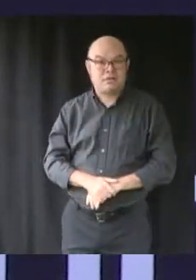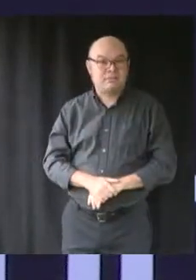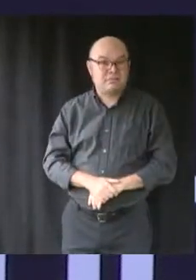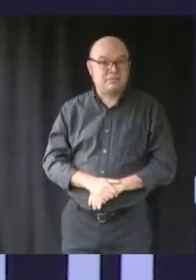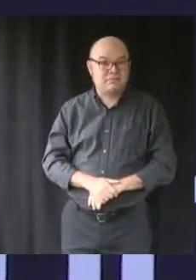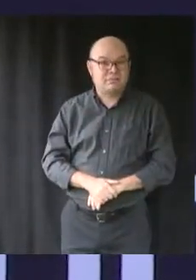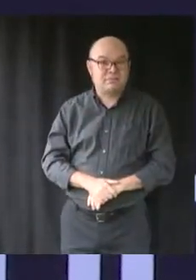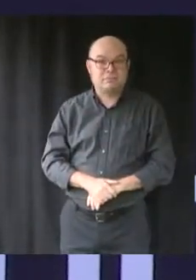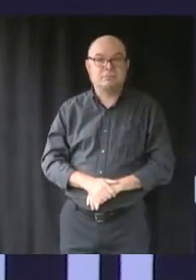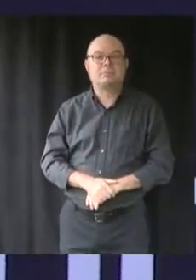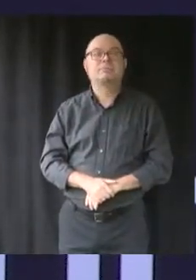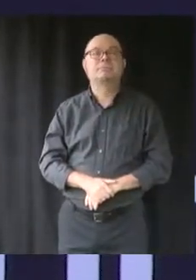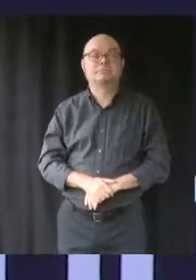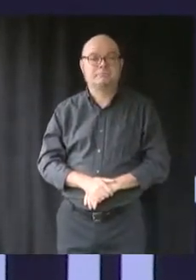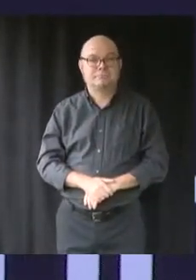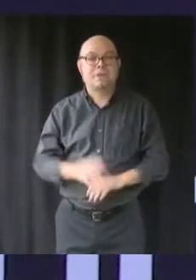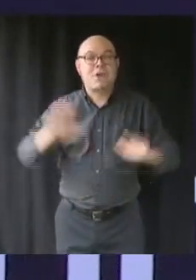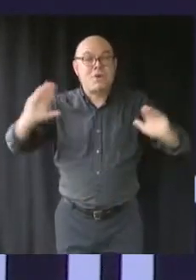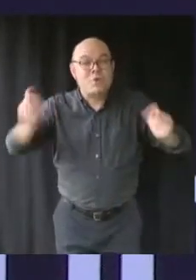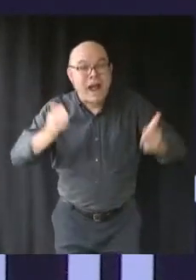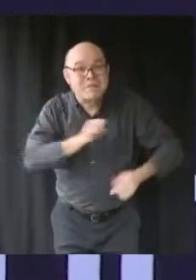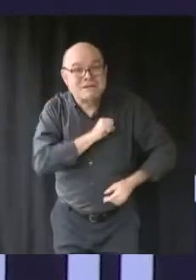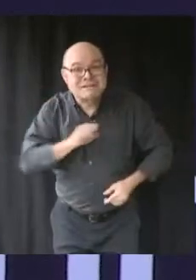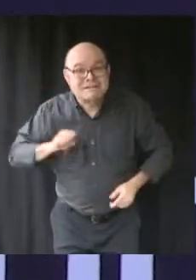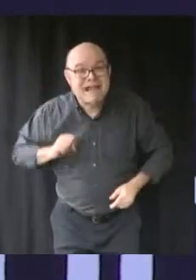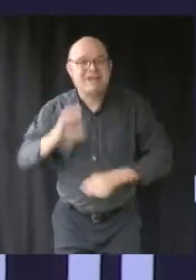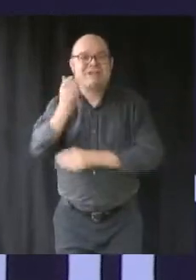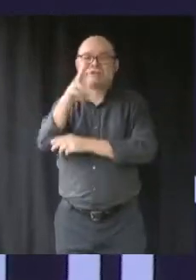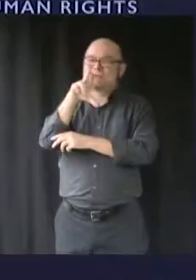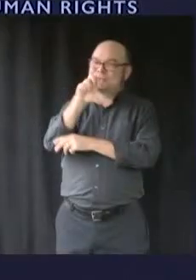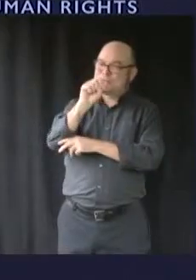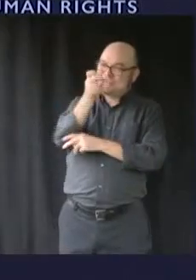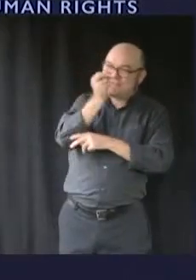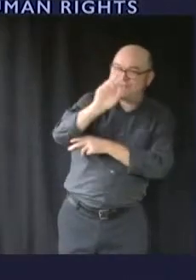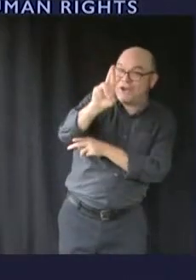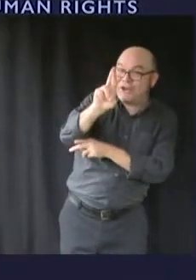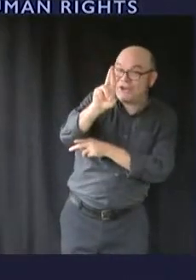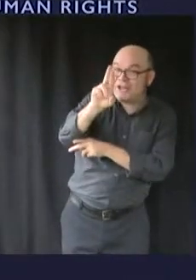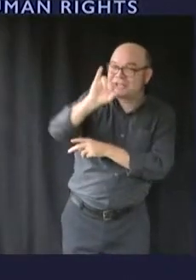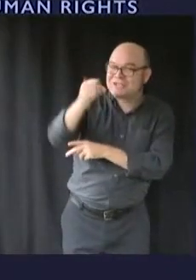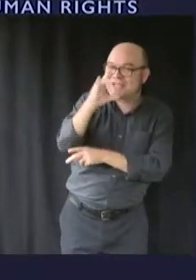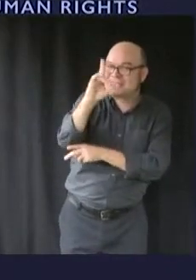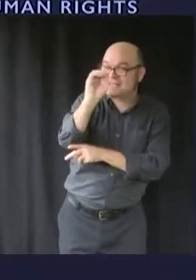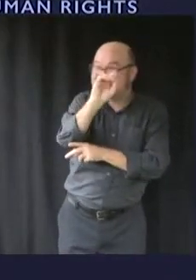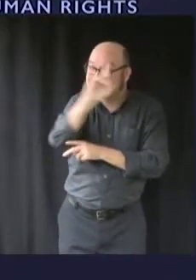welcoming Senator Christopher J. Dodd. Thank you.